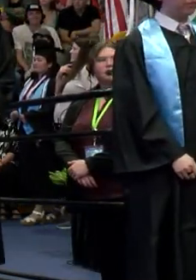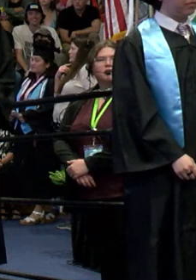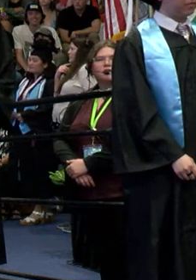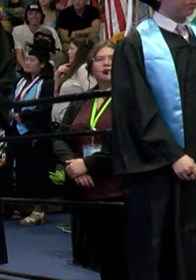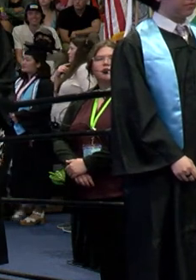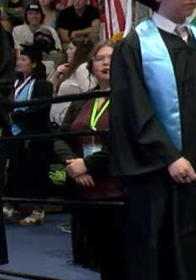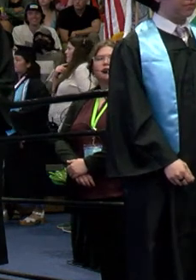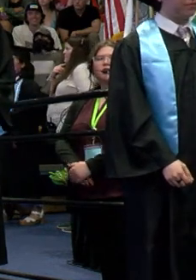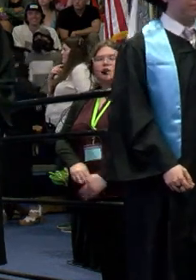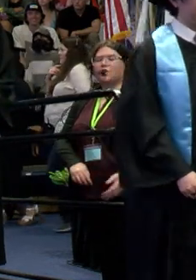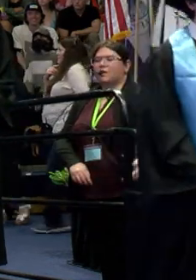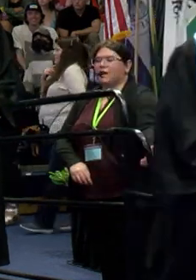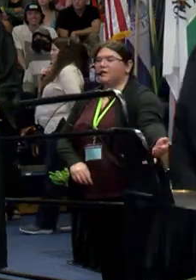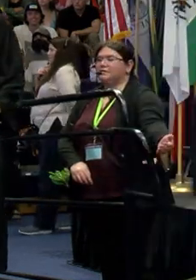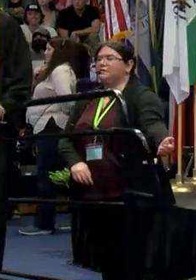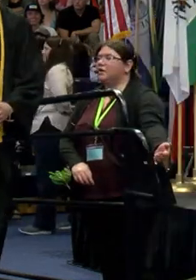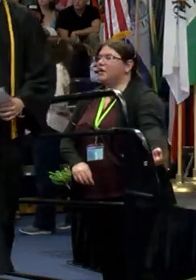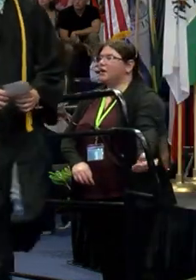Pharaoh Crow Wong.